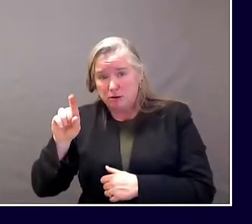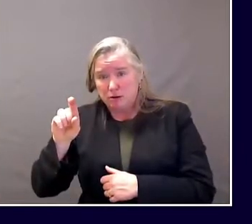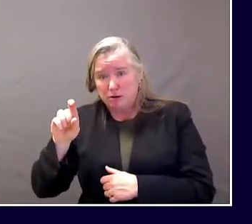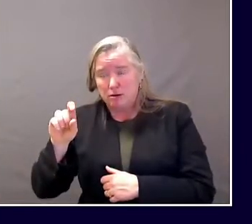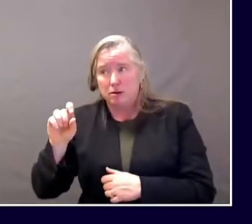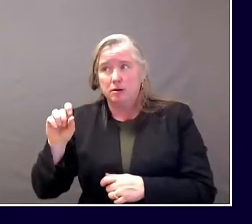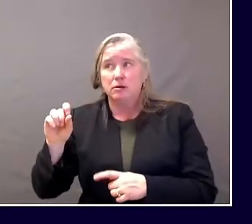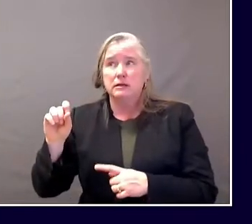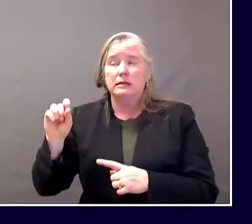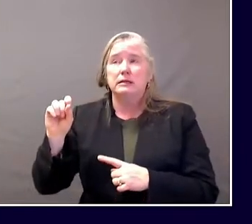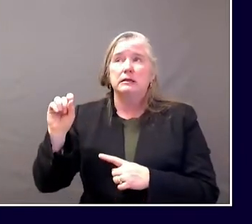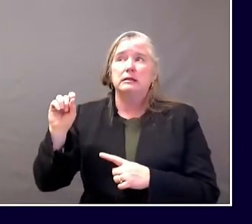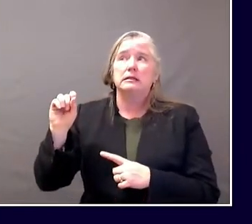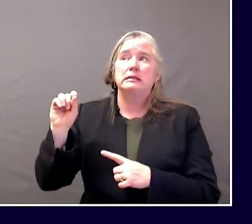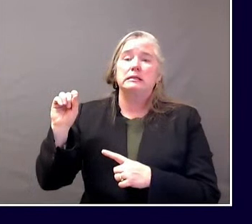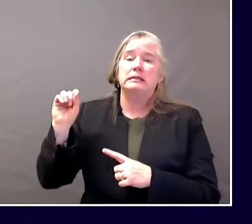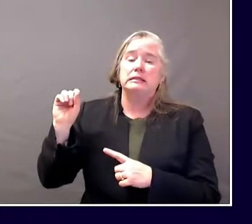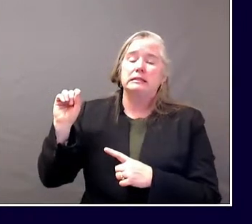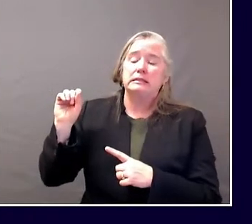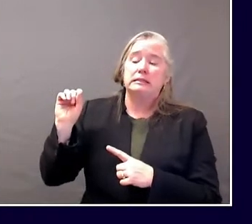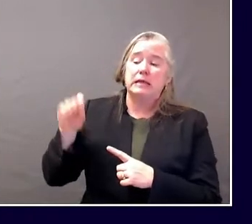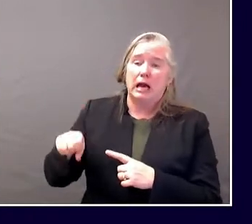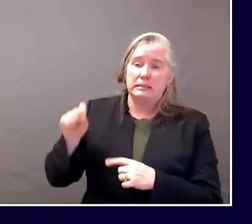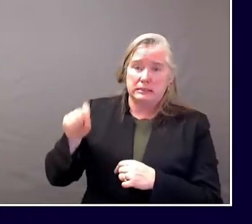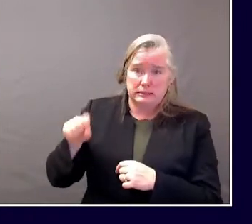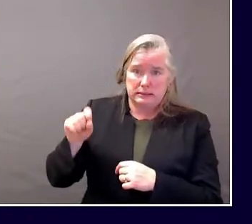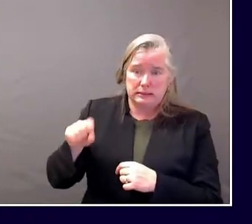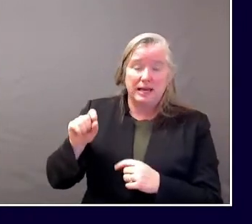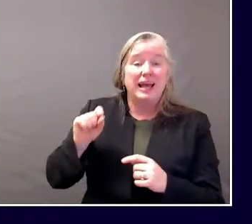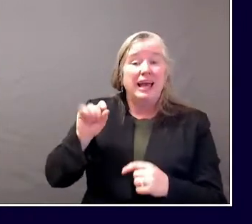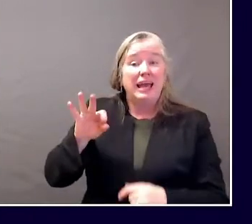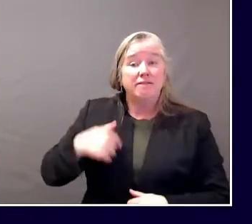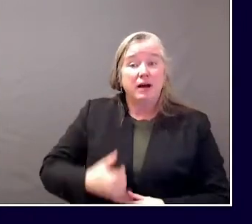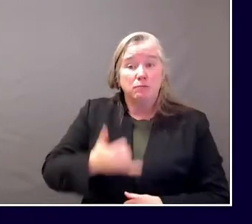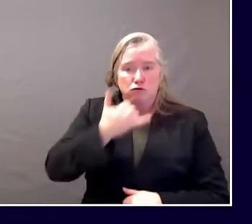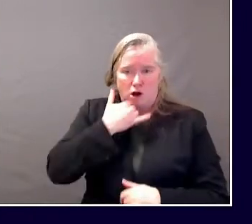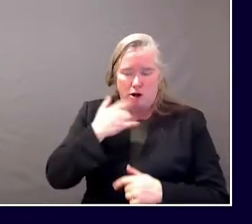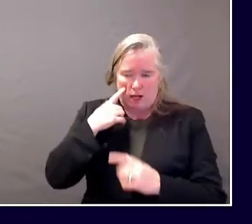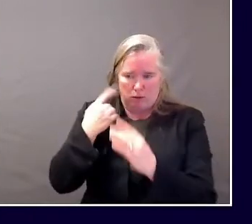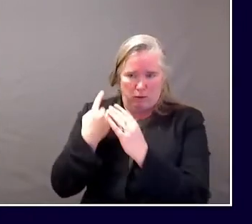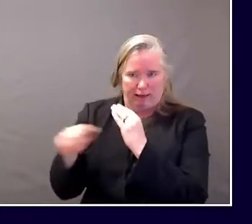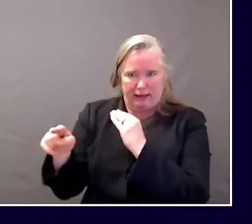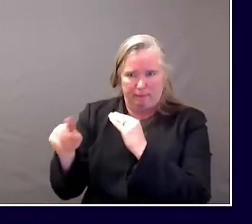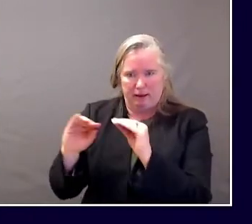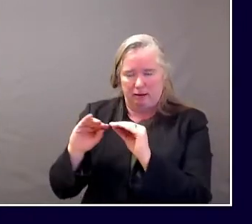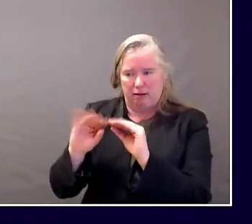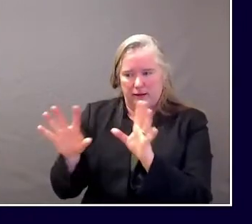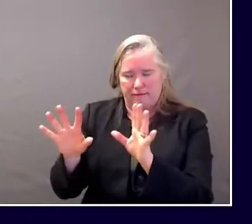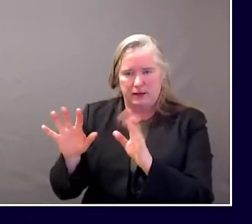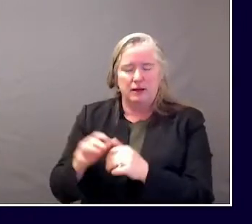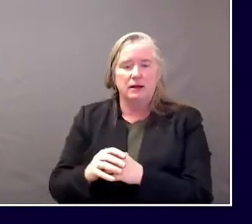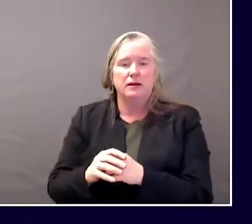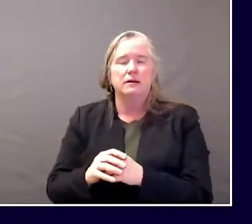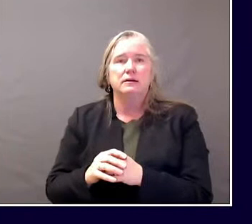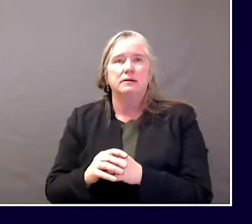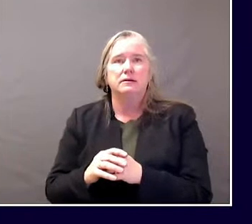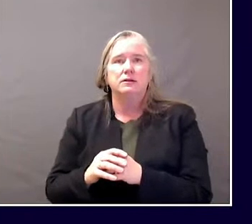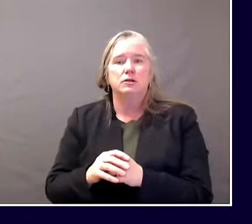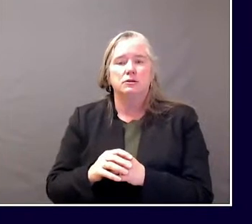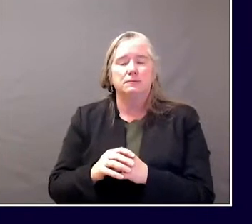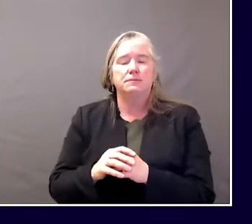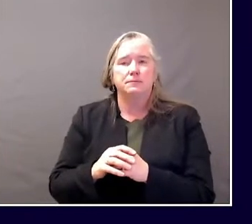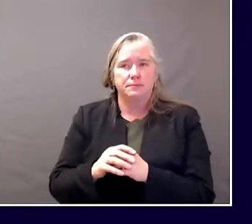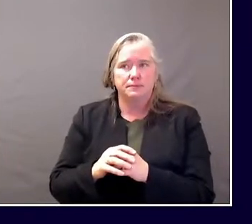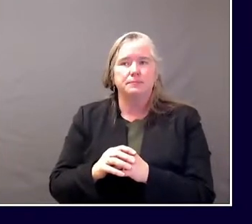Yes, that is fair. If I am wrong on that, we will correct that. But let me just glance here. I